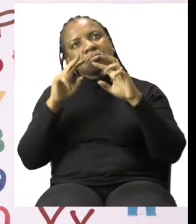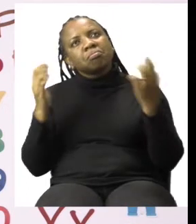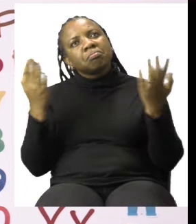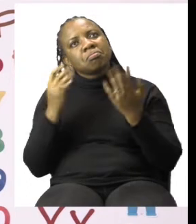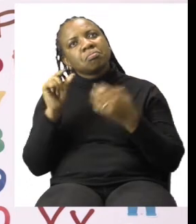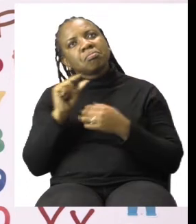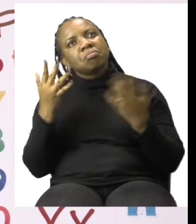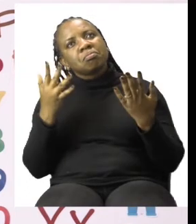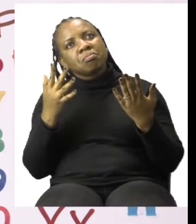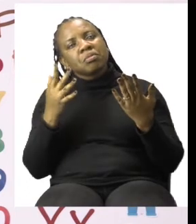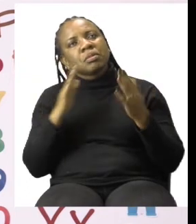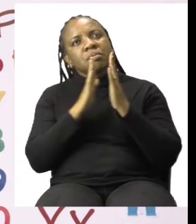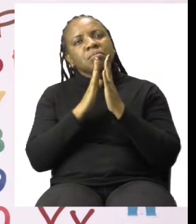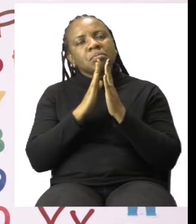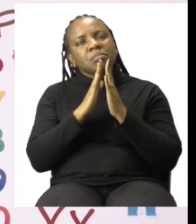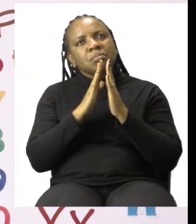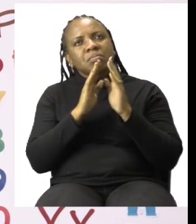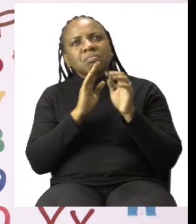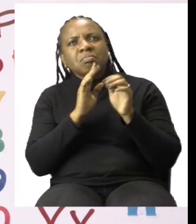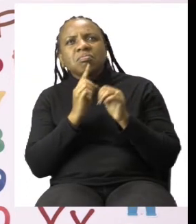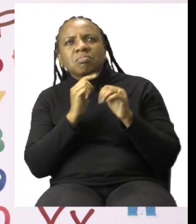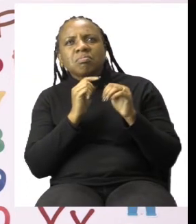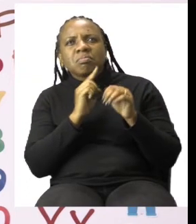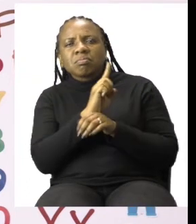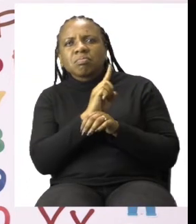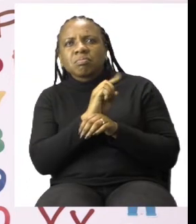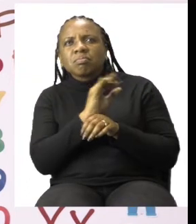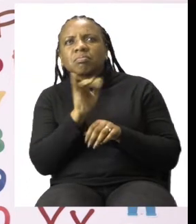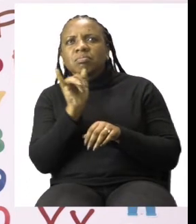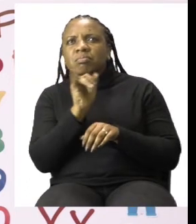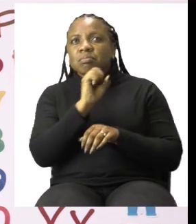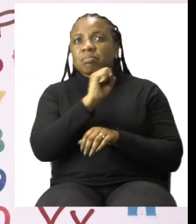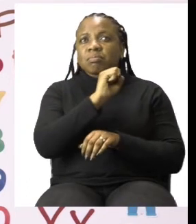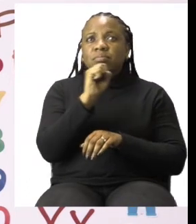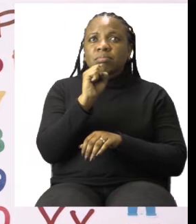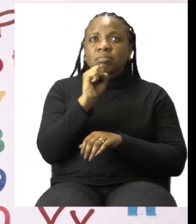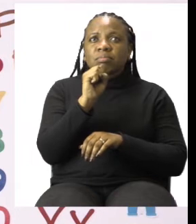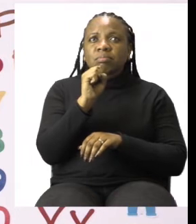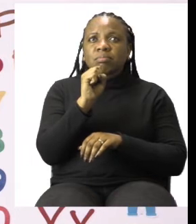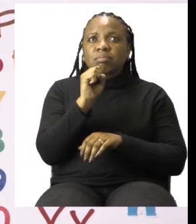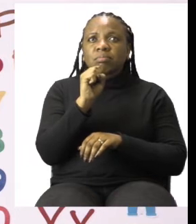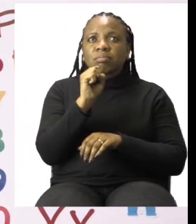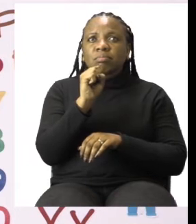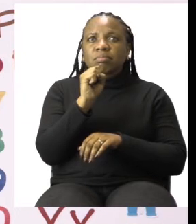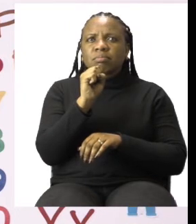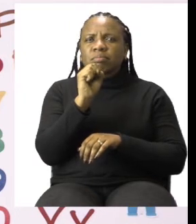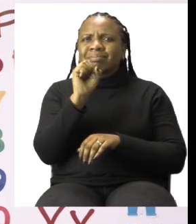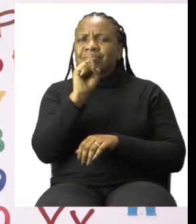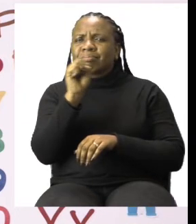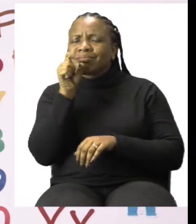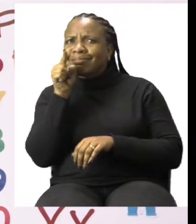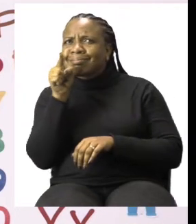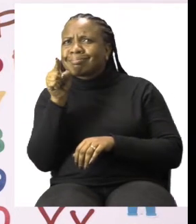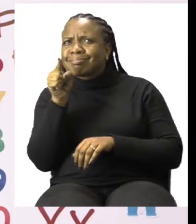start by focusing on the S, and then we look for the other letters. I've found an